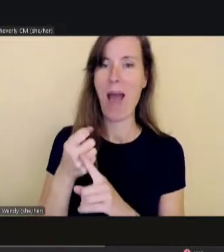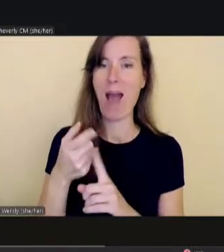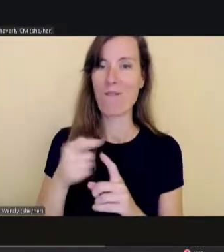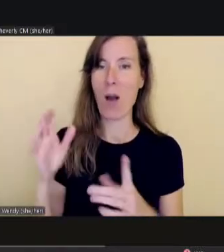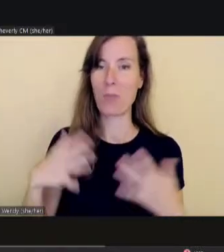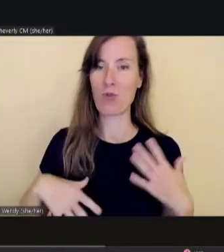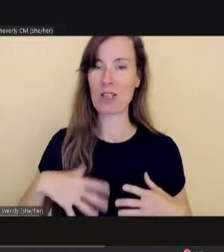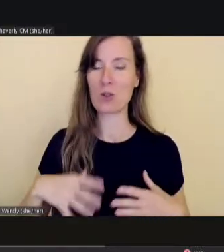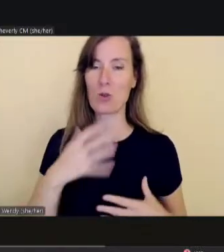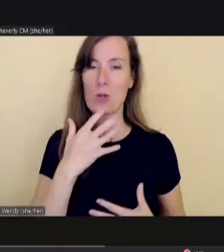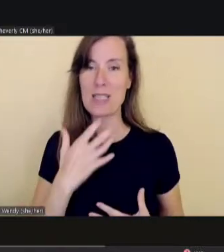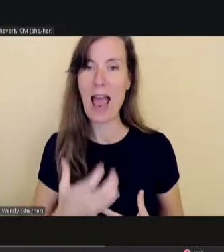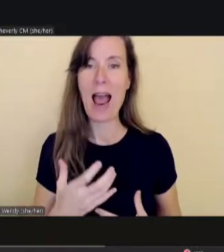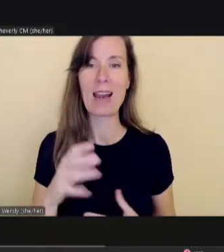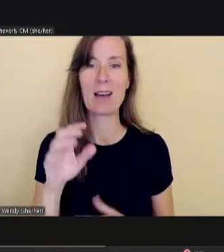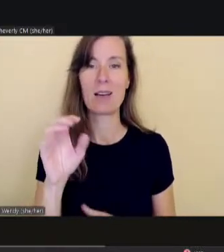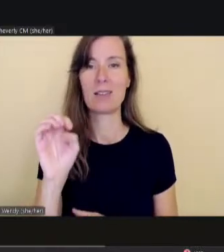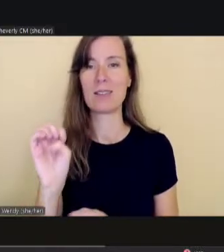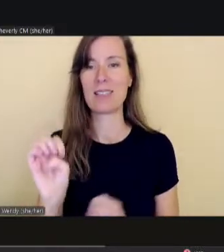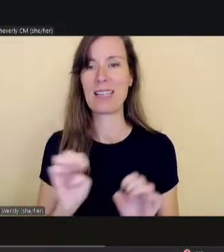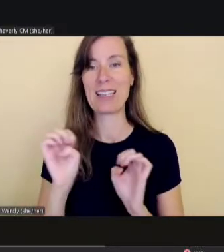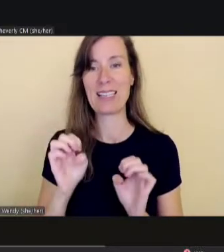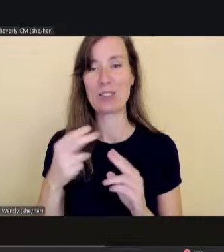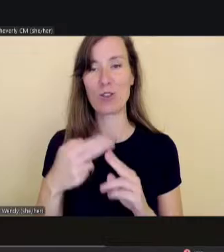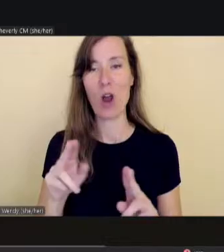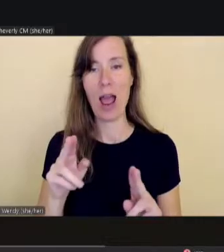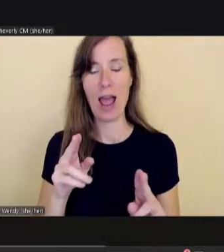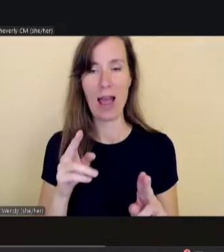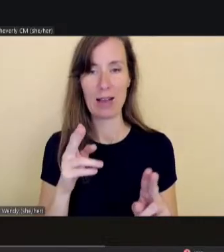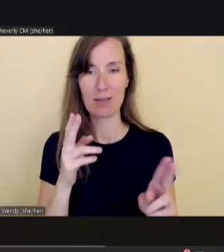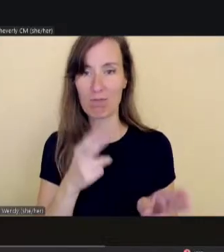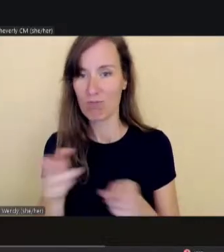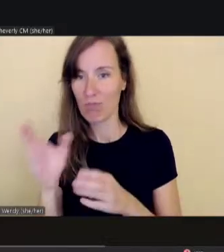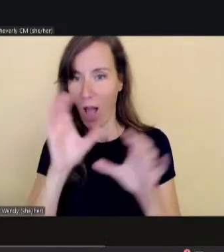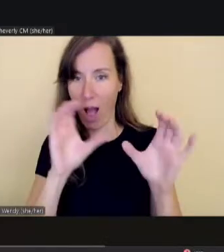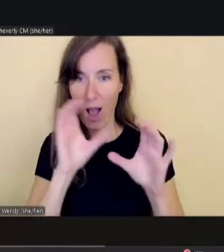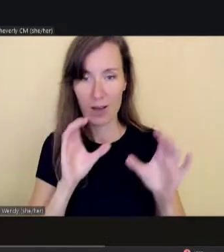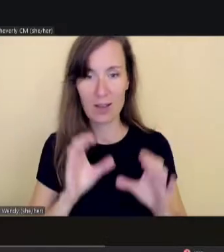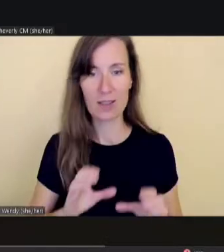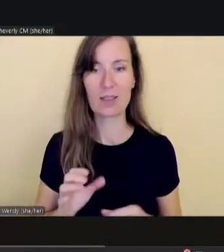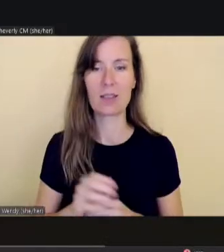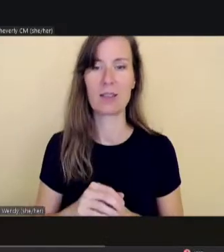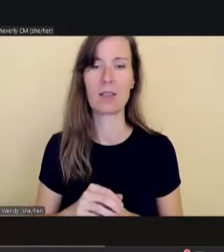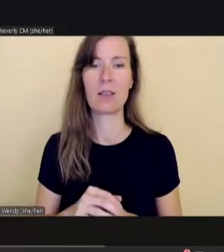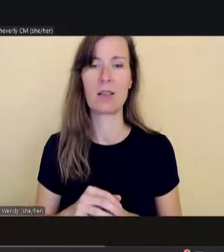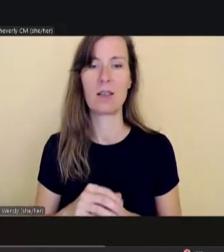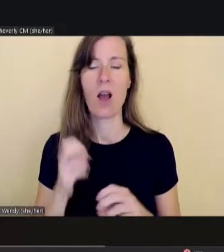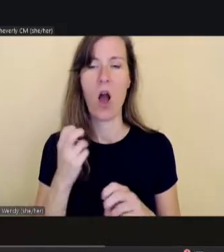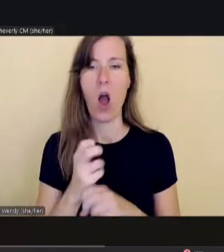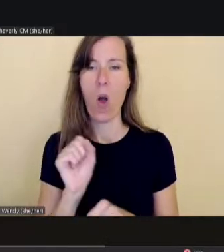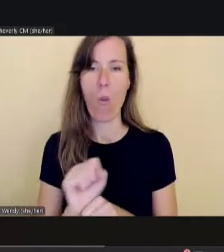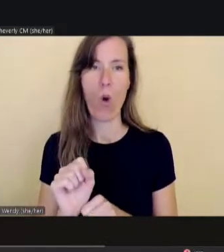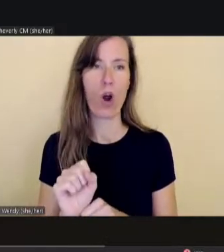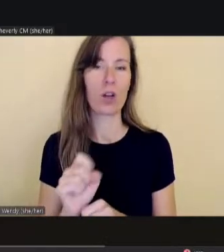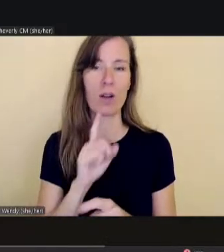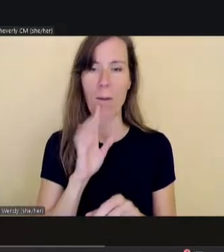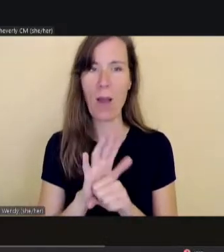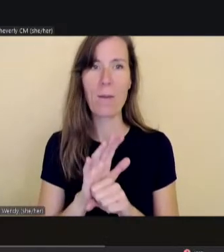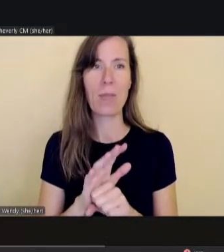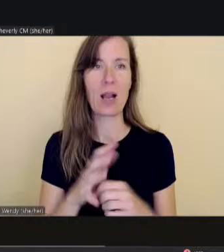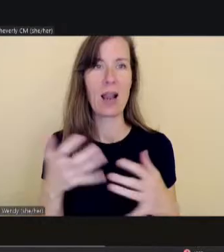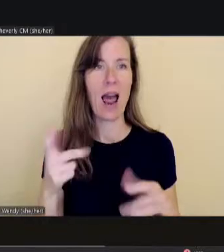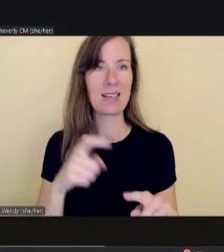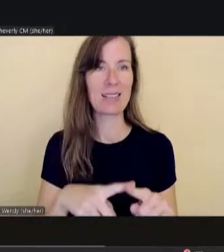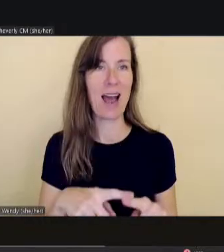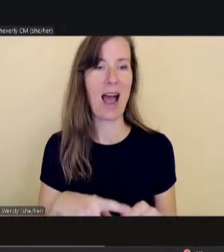and dedication, a lot of times that is not that's not spoke upon directly, but that's the beauty of Cheverly and all it's